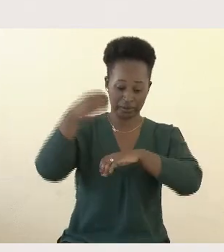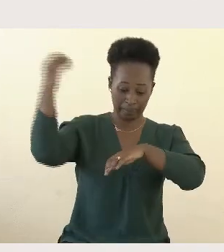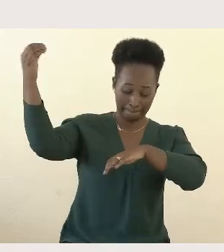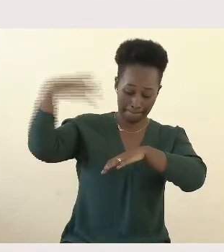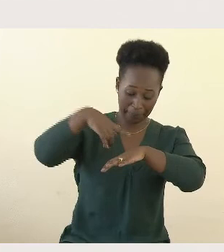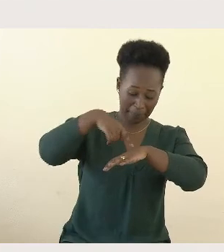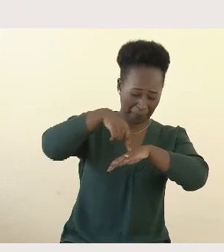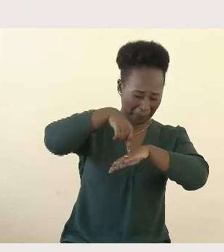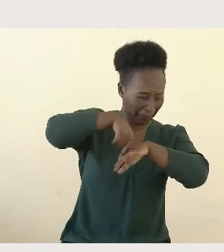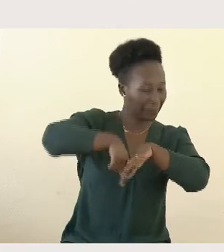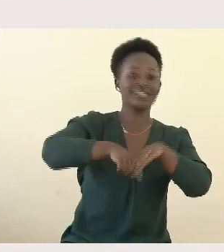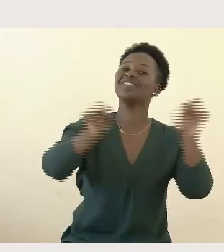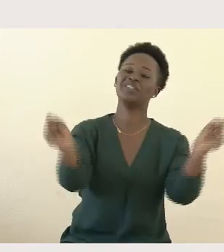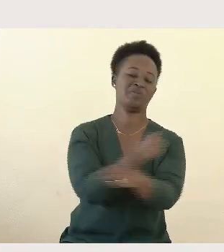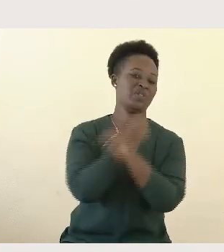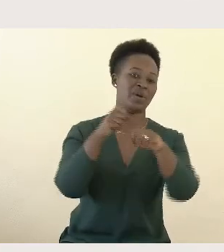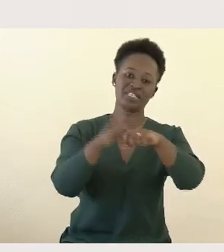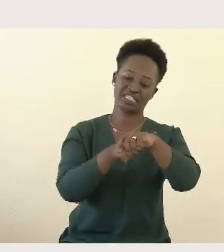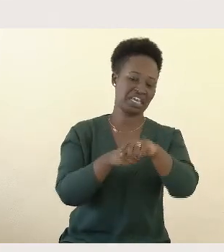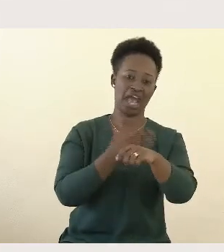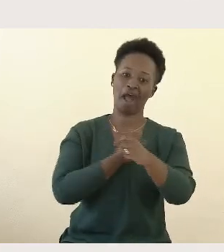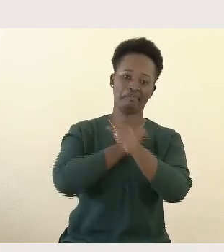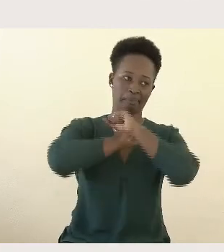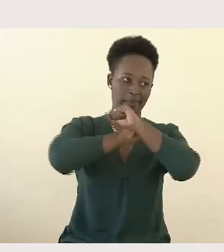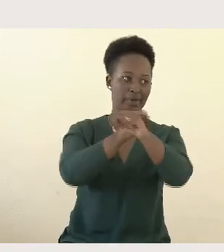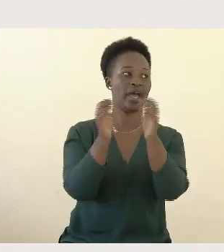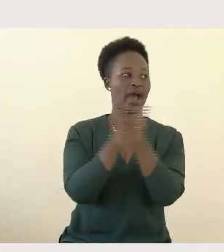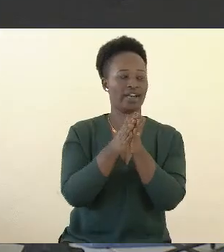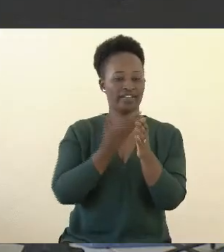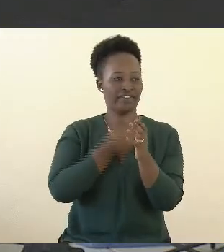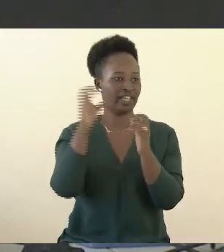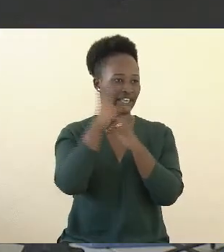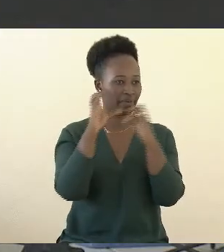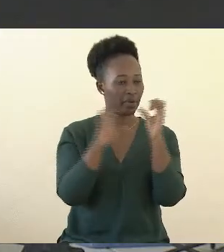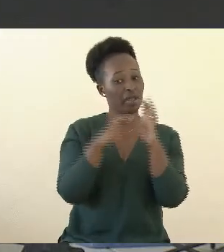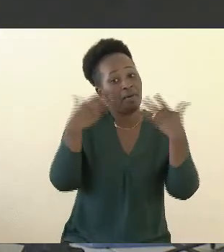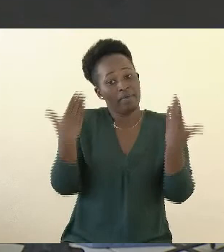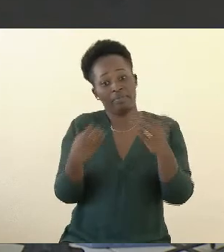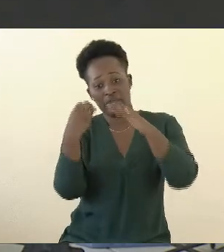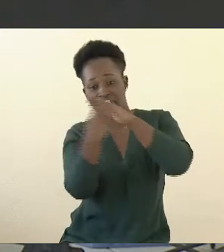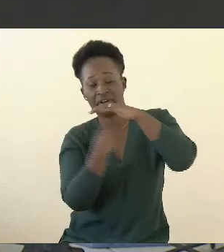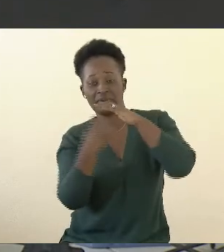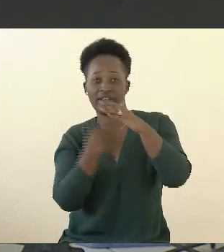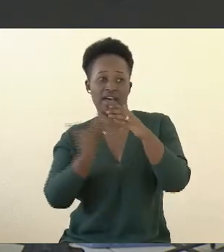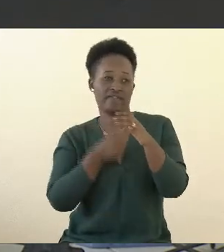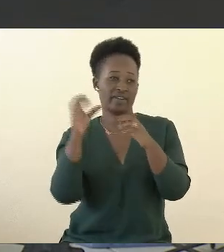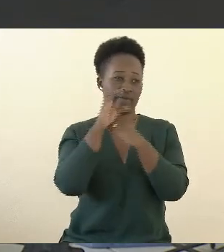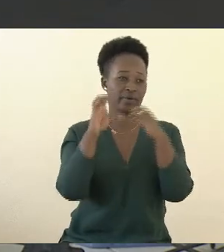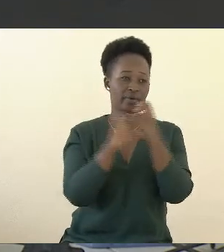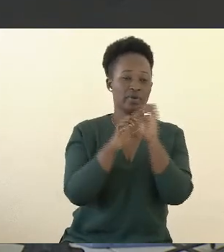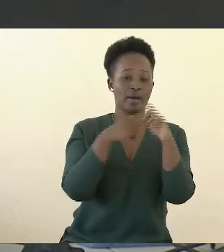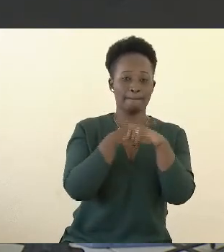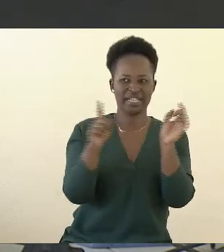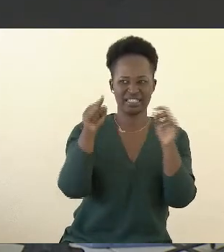is acting as a radiation. And even other chemicals. You can be in an environment where there are chemicals, but these chemicals